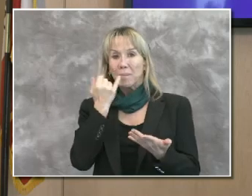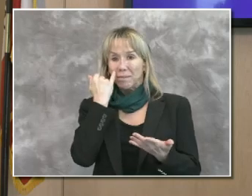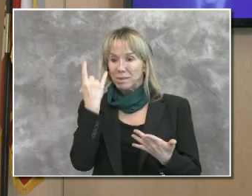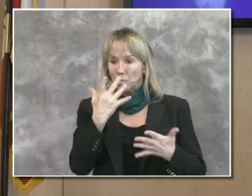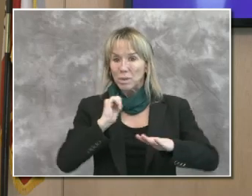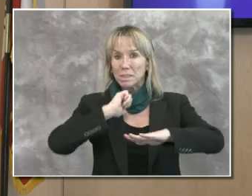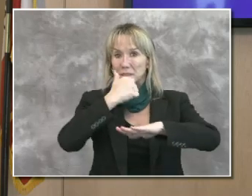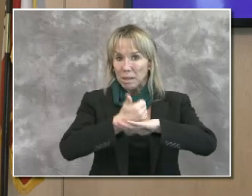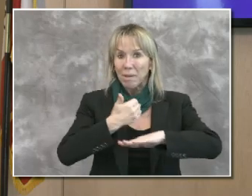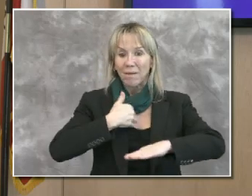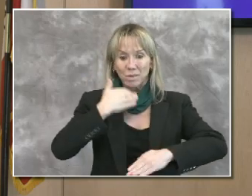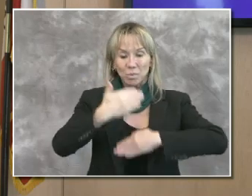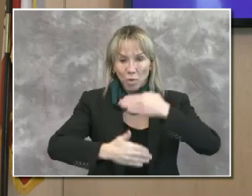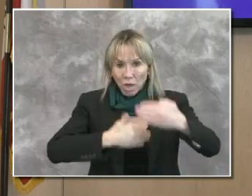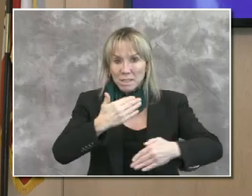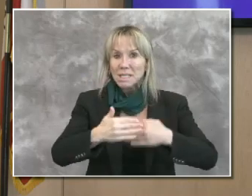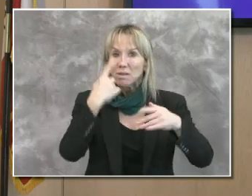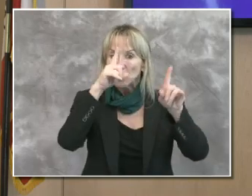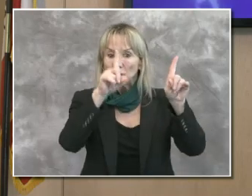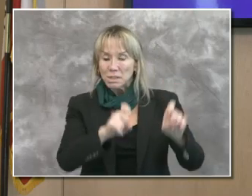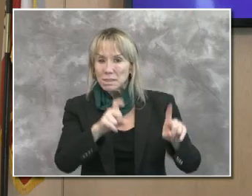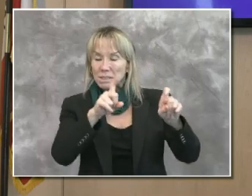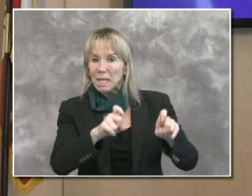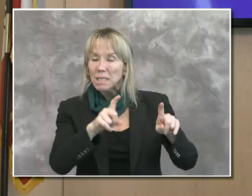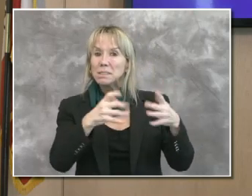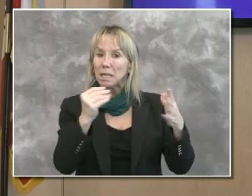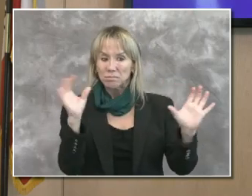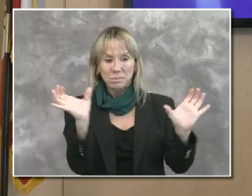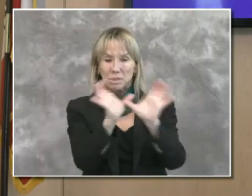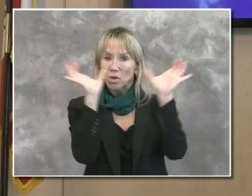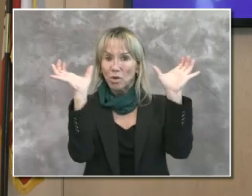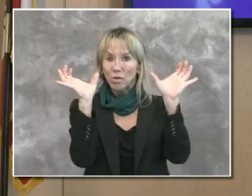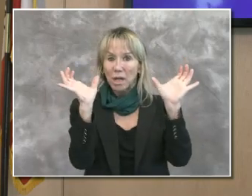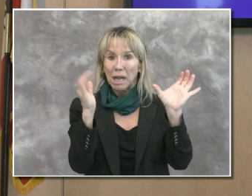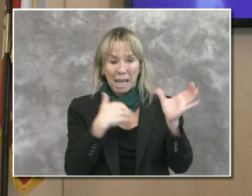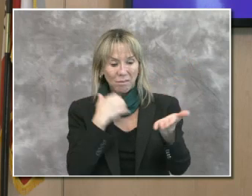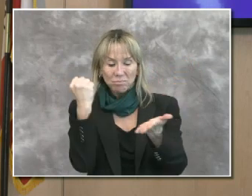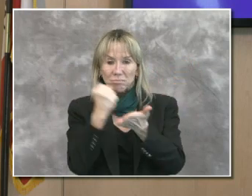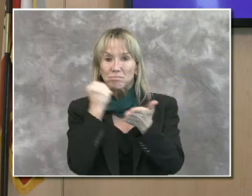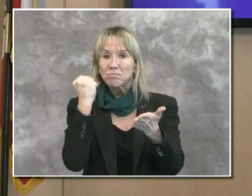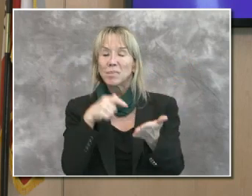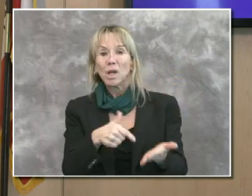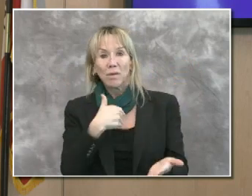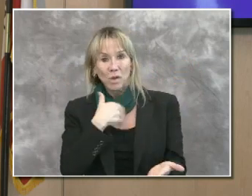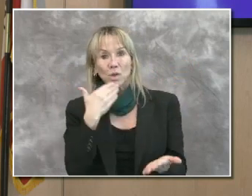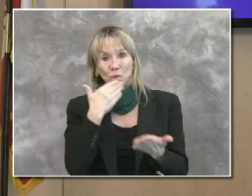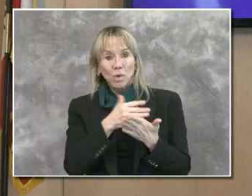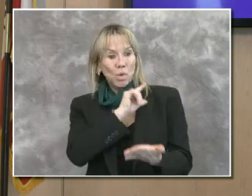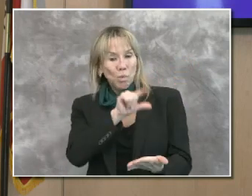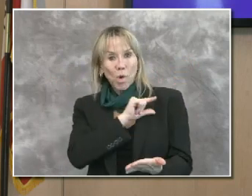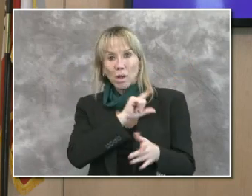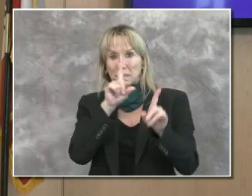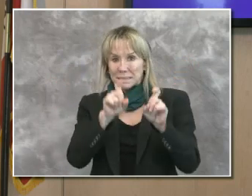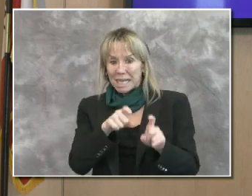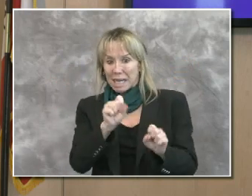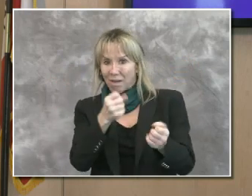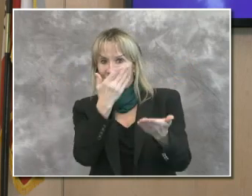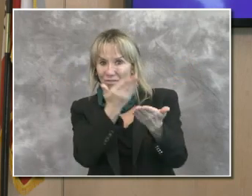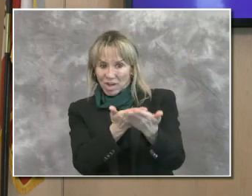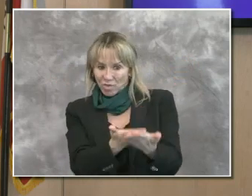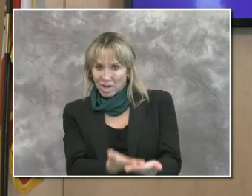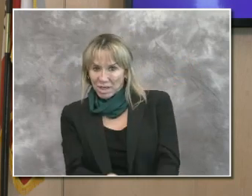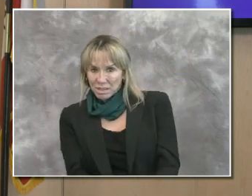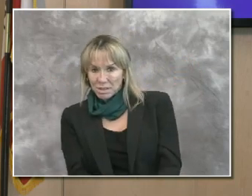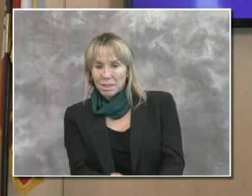process that is, in fact, CLIA certified, has quality that can be verified,